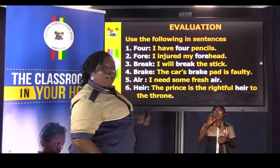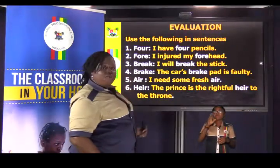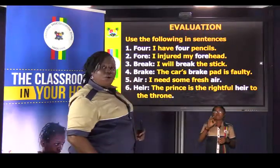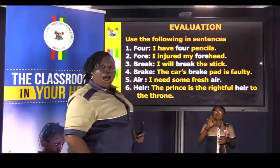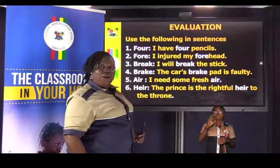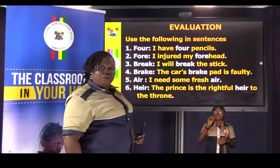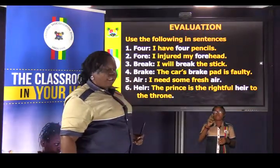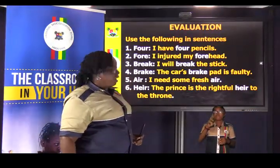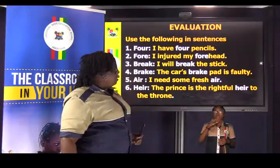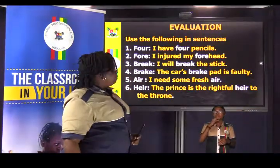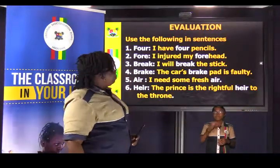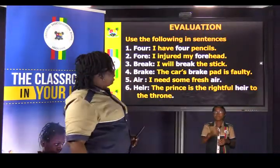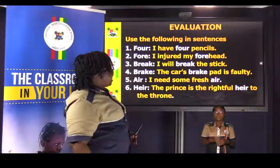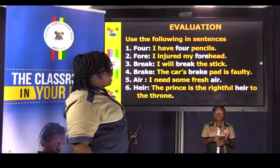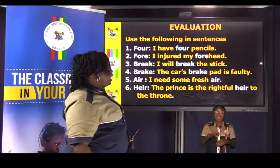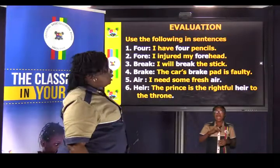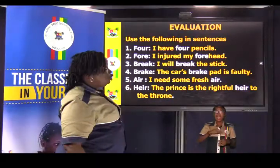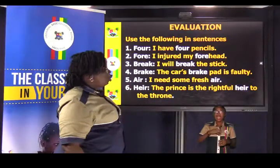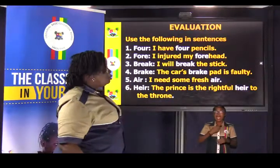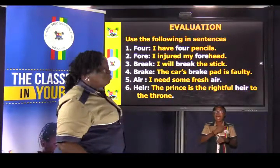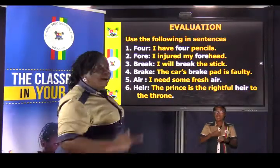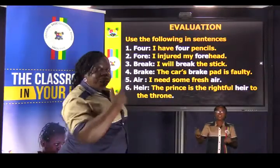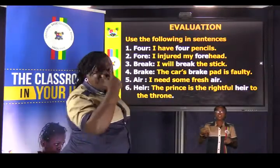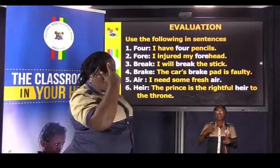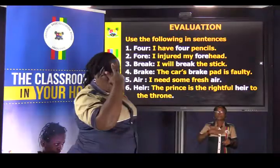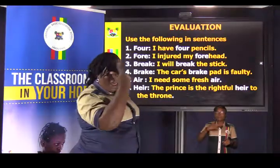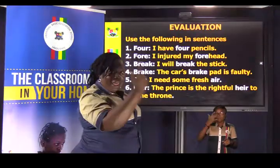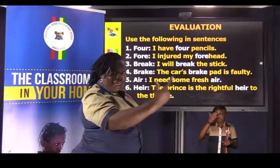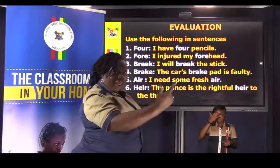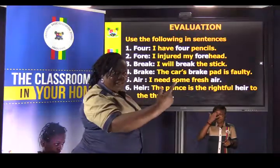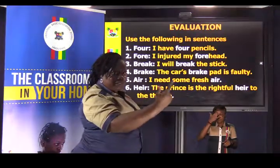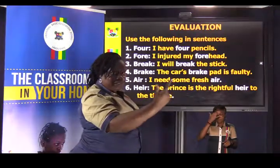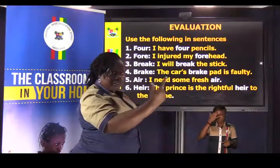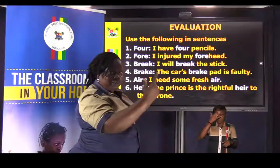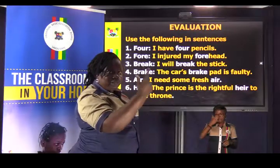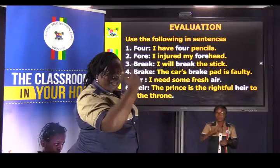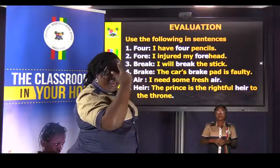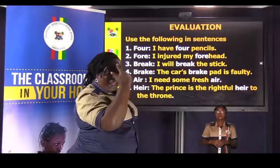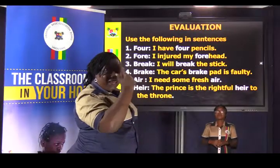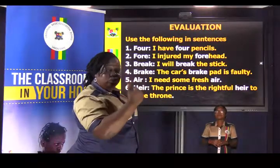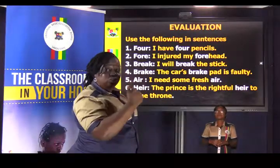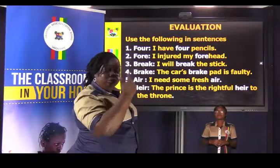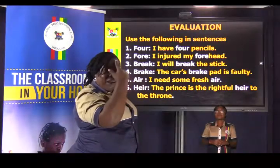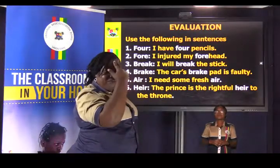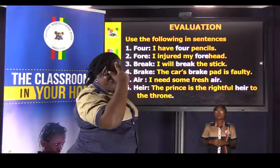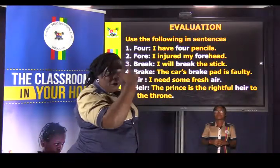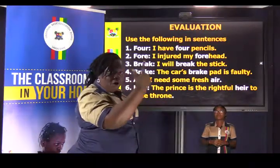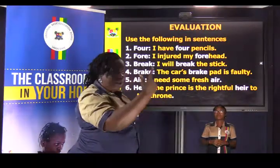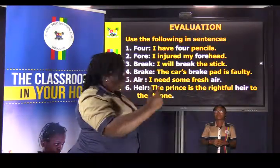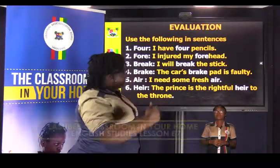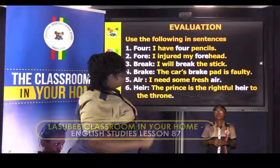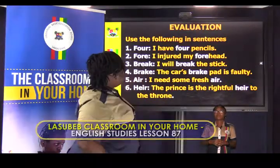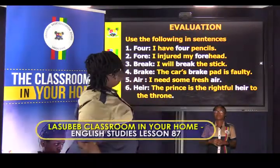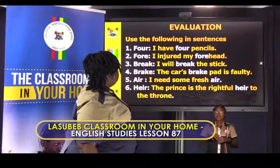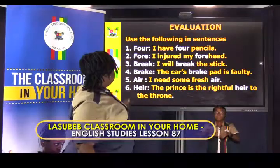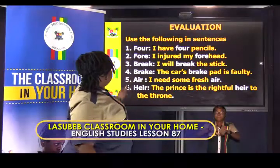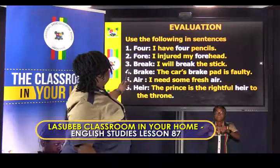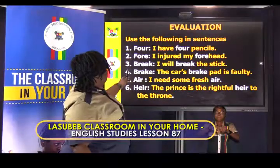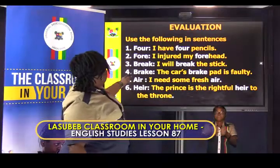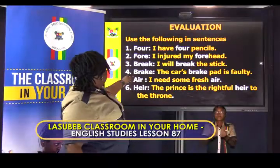For, F-O-R-E, I injured my forehead. I injured my